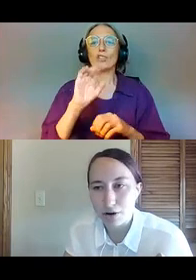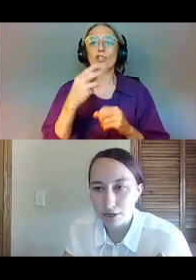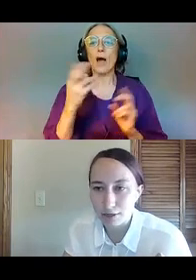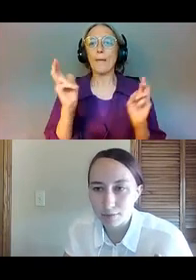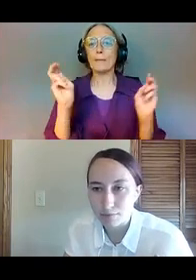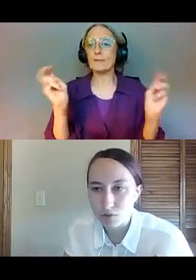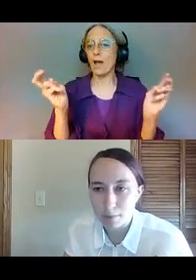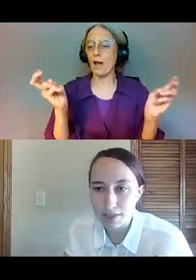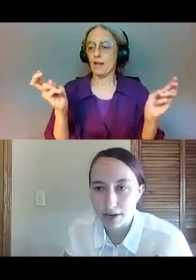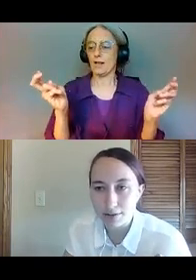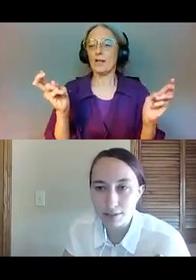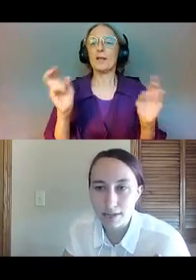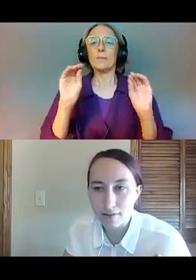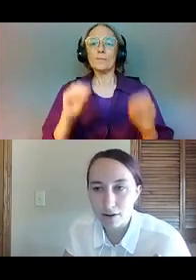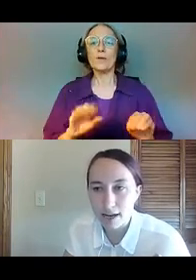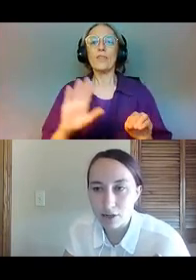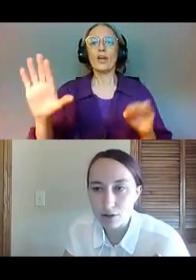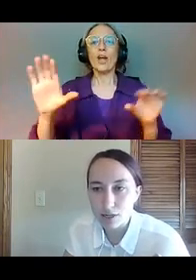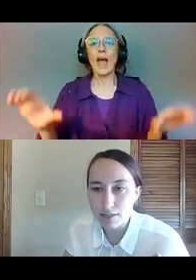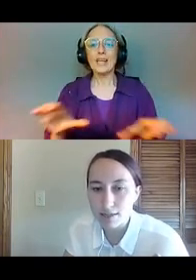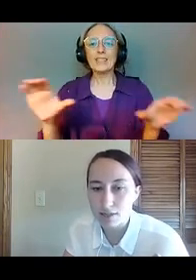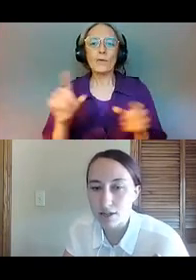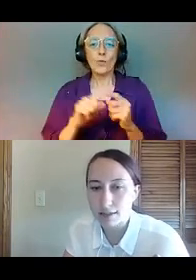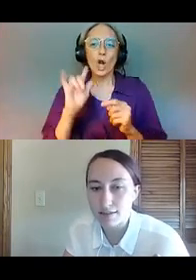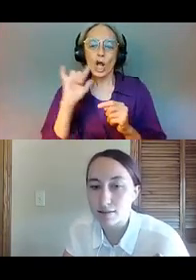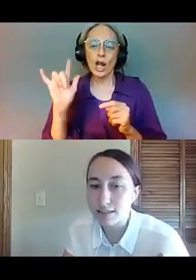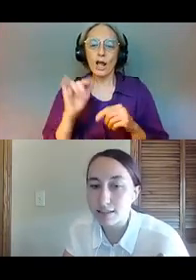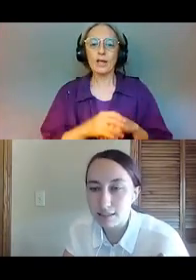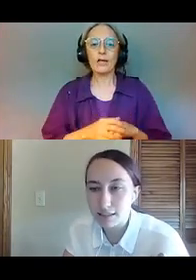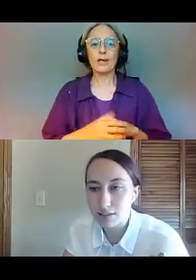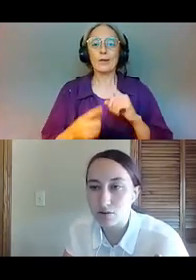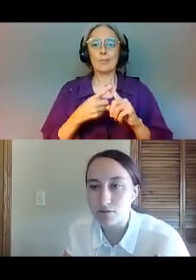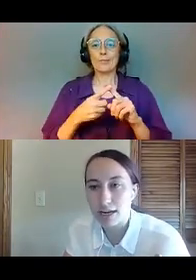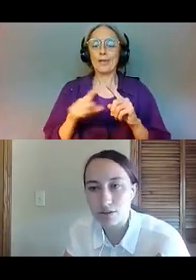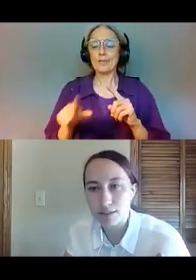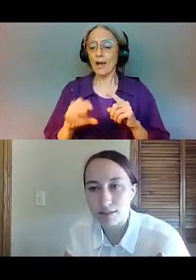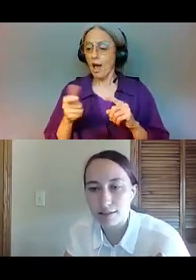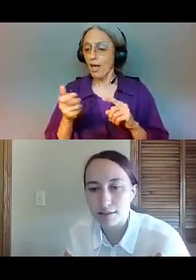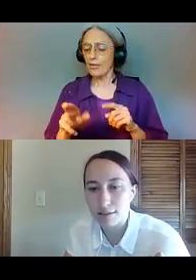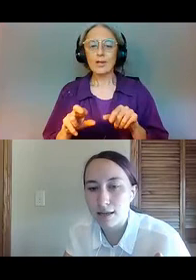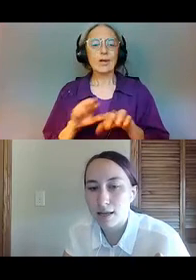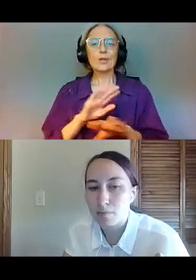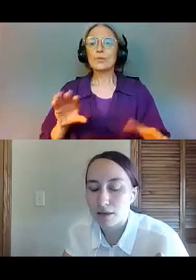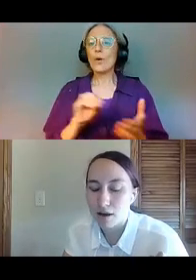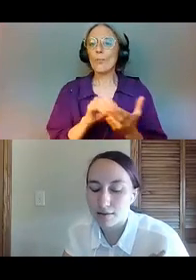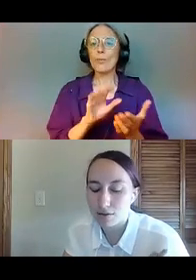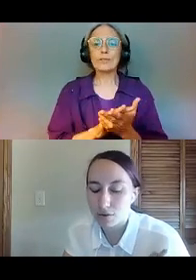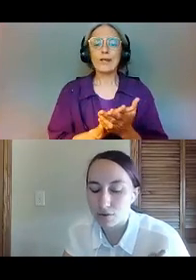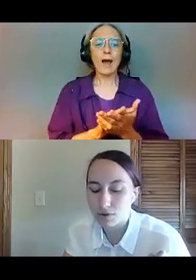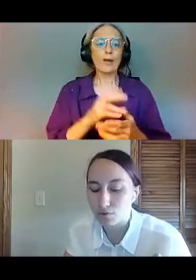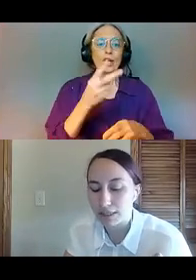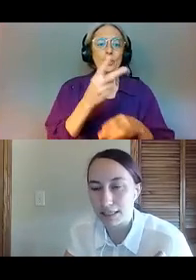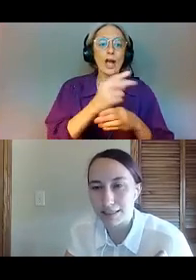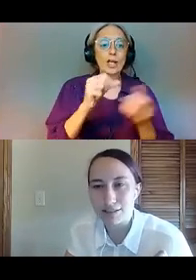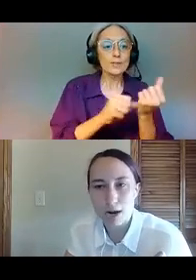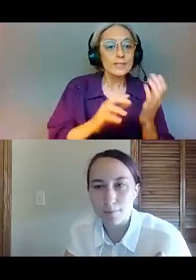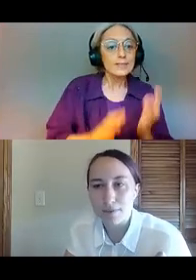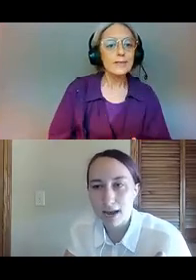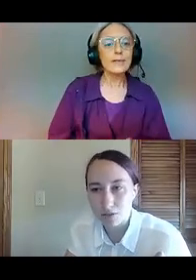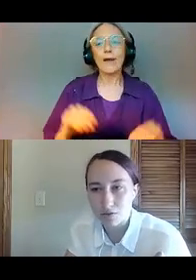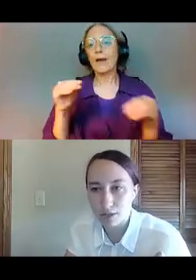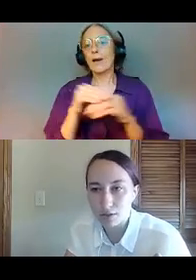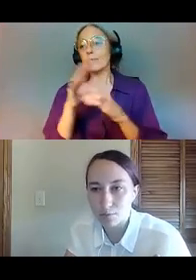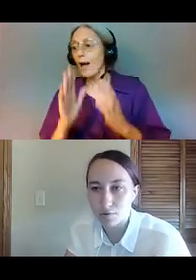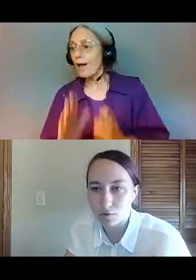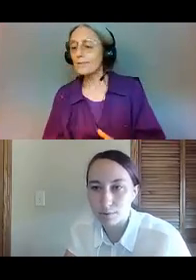report generic job titles in the other category, such as consultant or graduate assistant, because those don't really describe